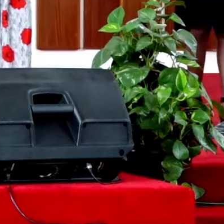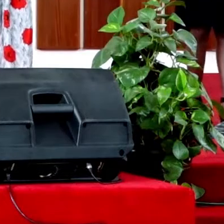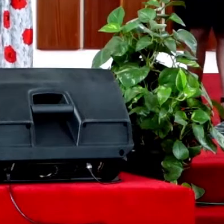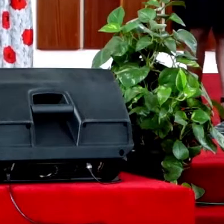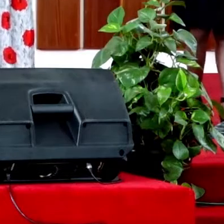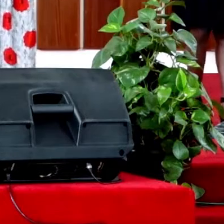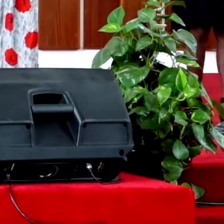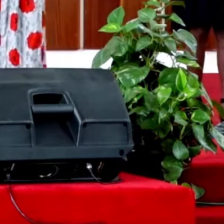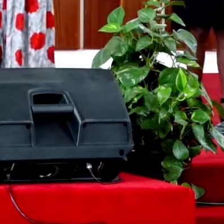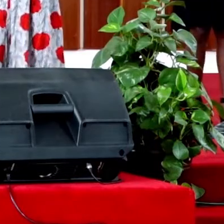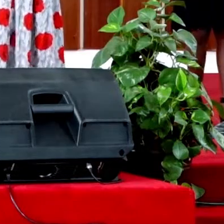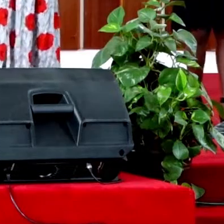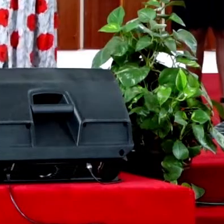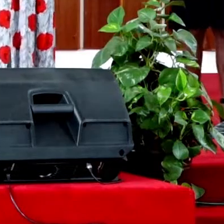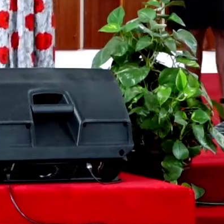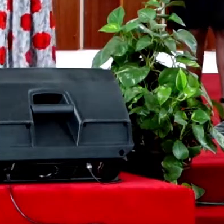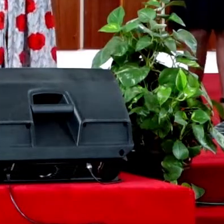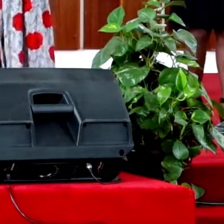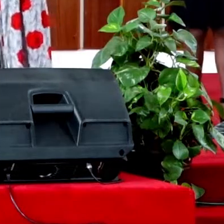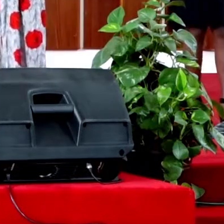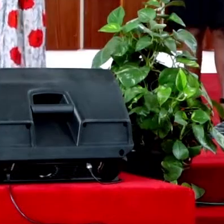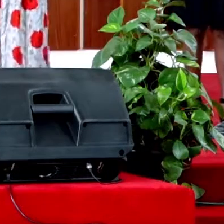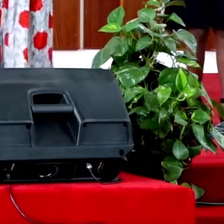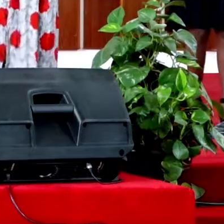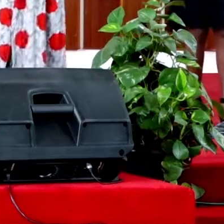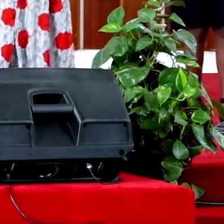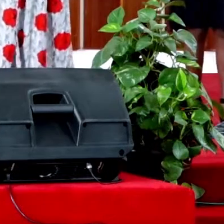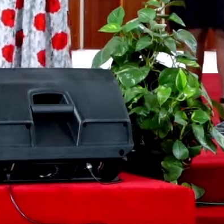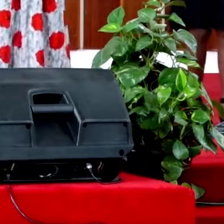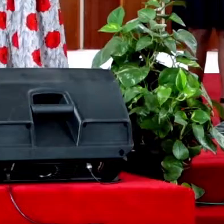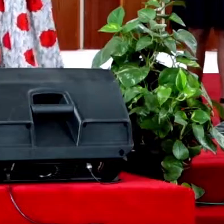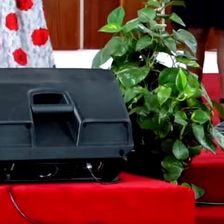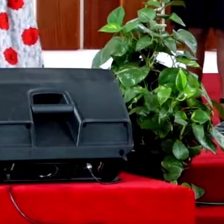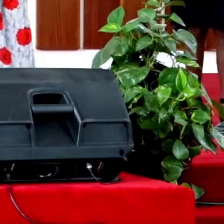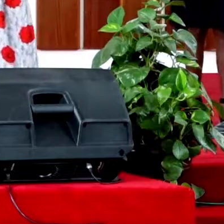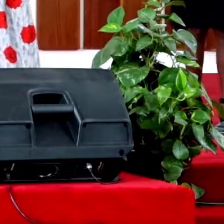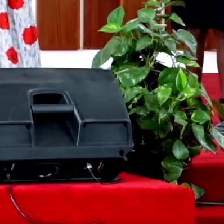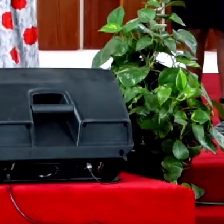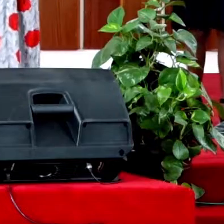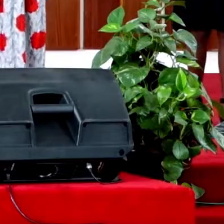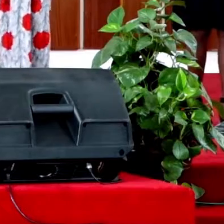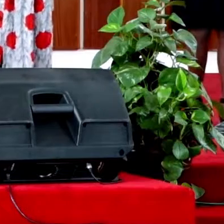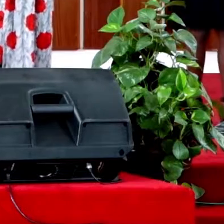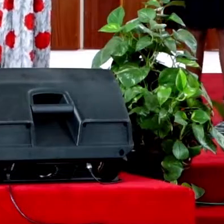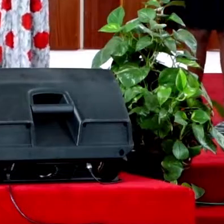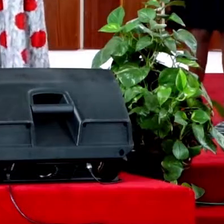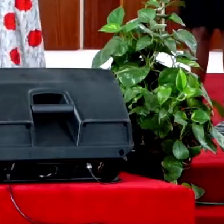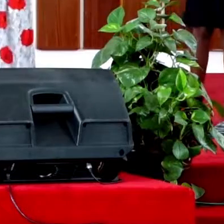Huku na huku kama mawimbi, upendo wa Yesu unatuzunguka. Hallelujah. If you believe so, can you just dance for